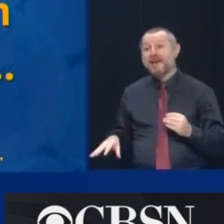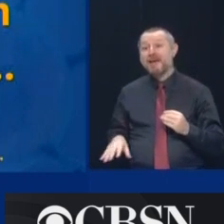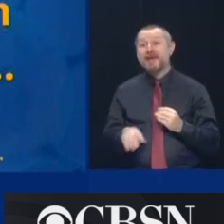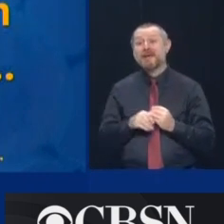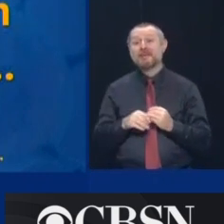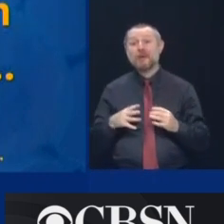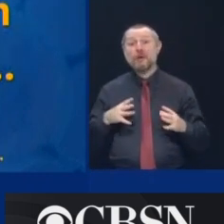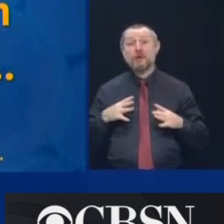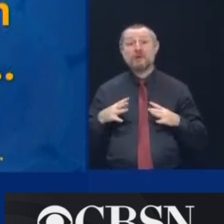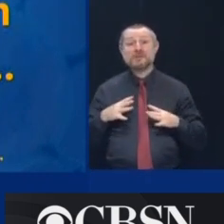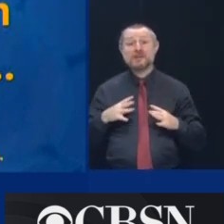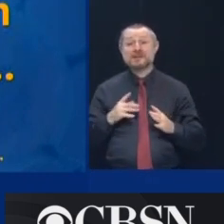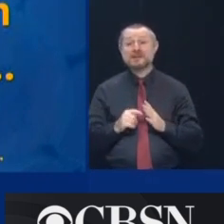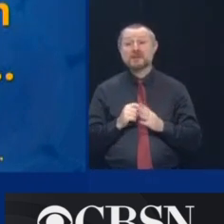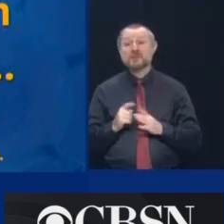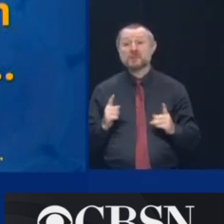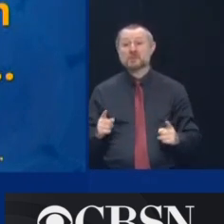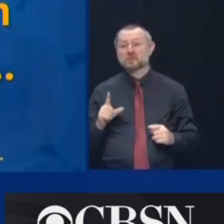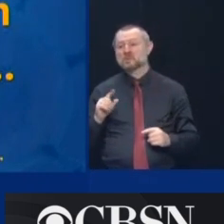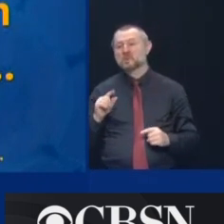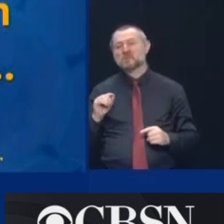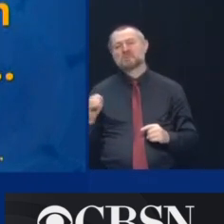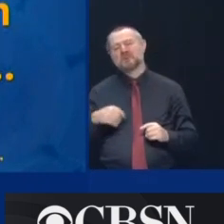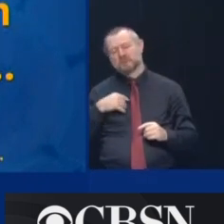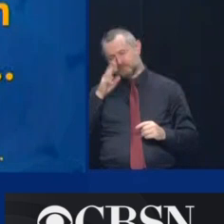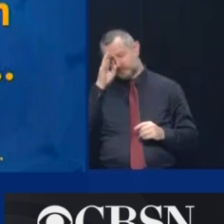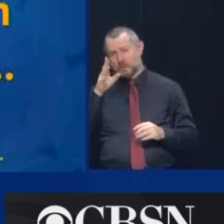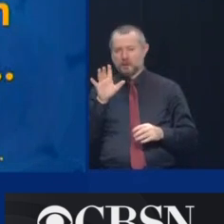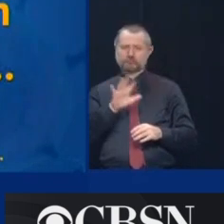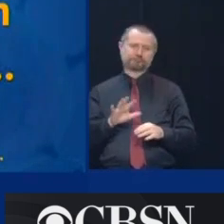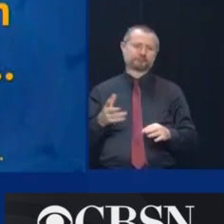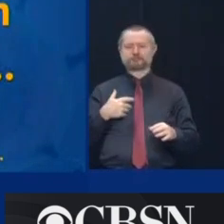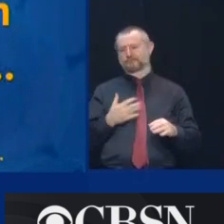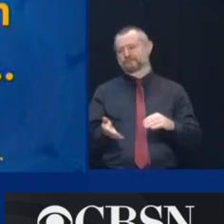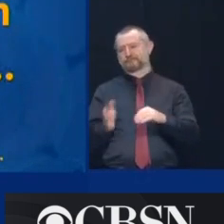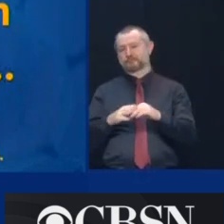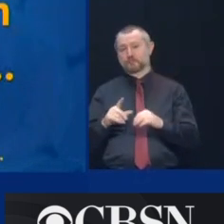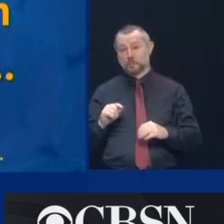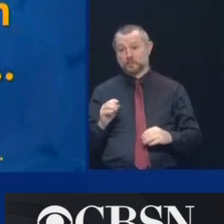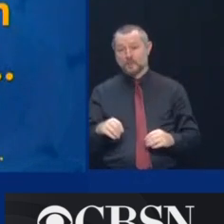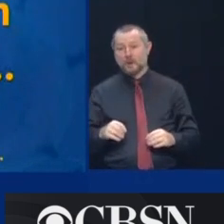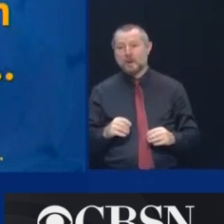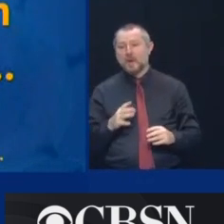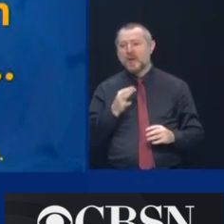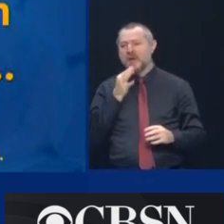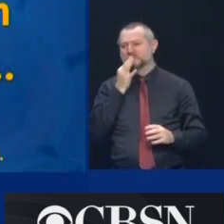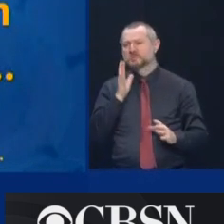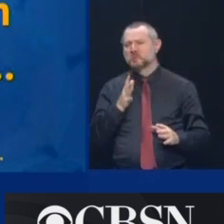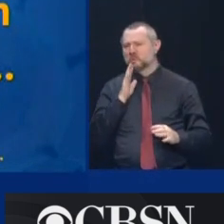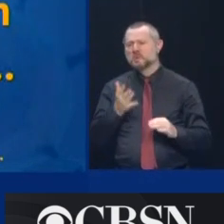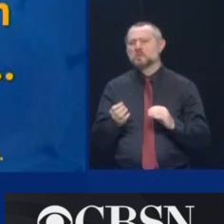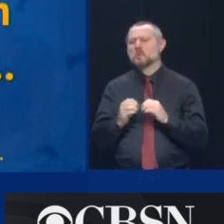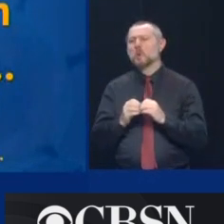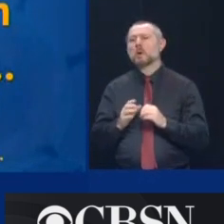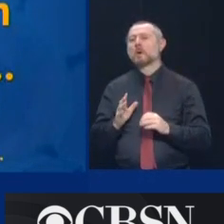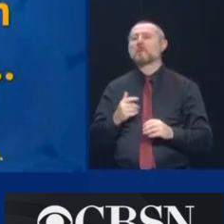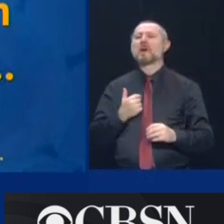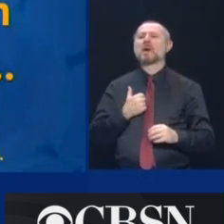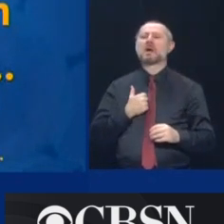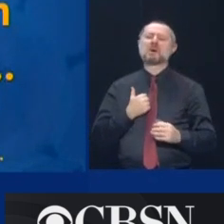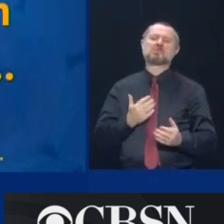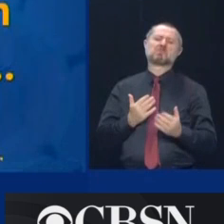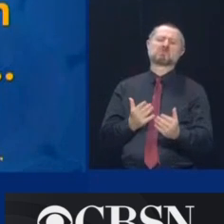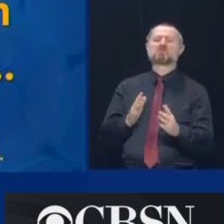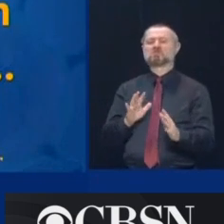at 20%, which is the low end of what the experts suggest. So